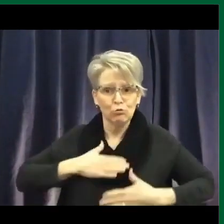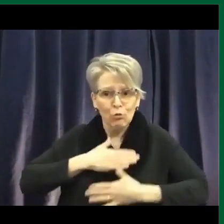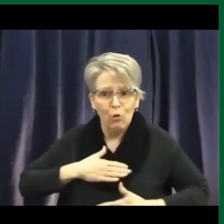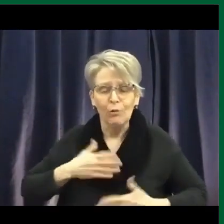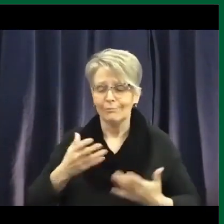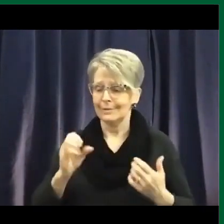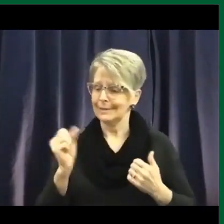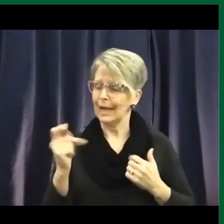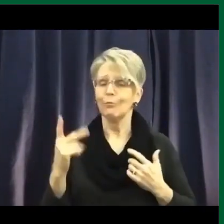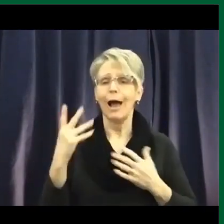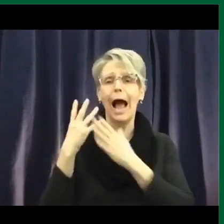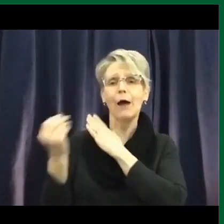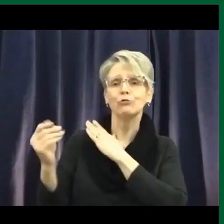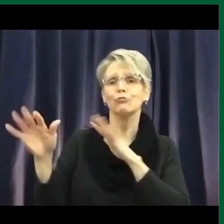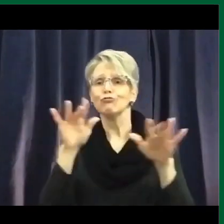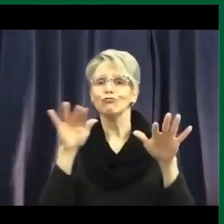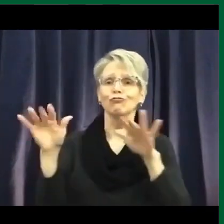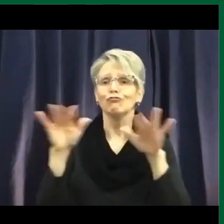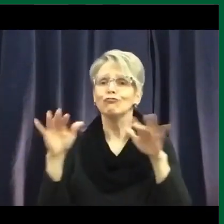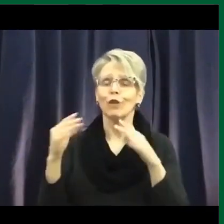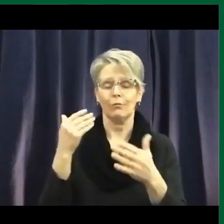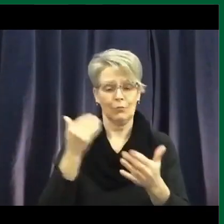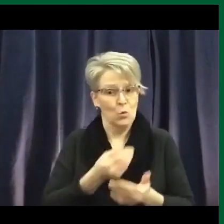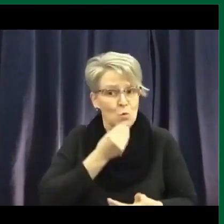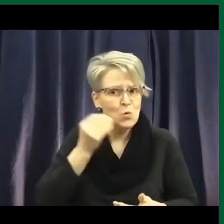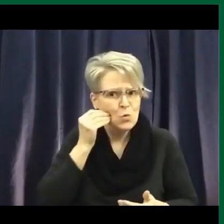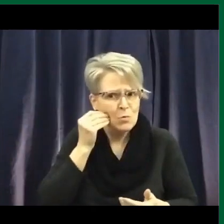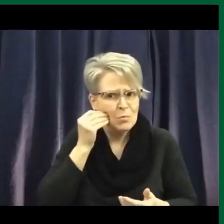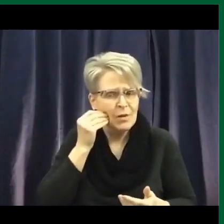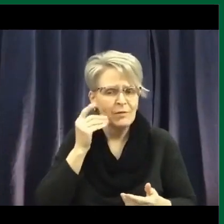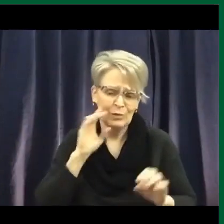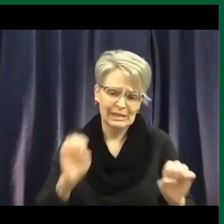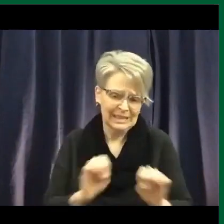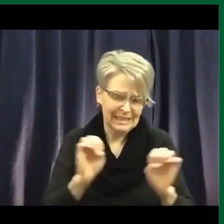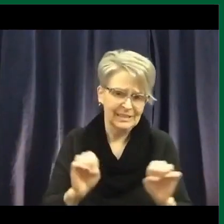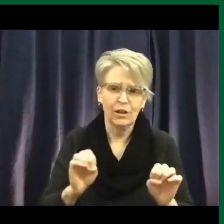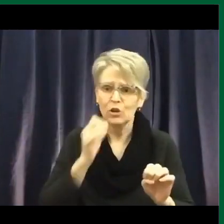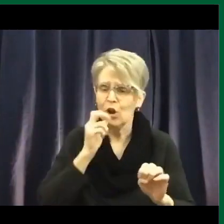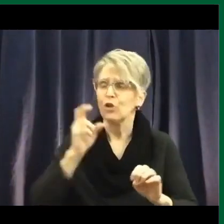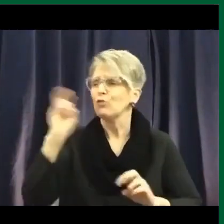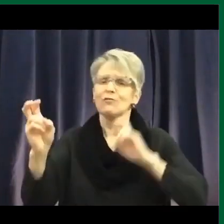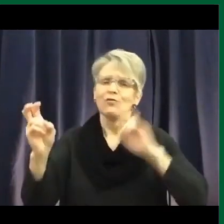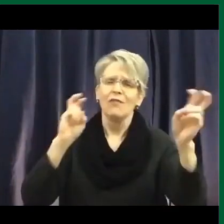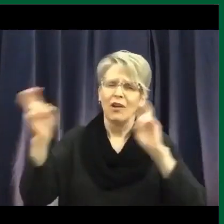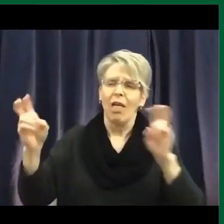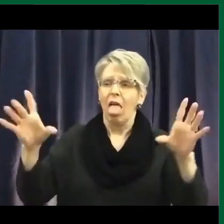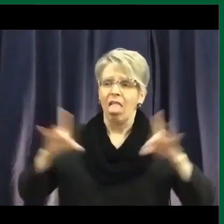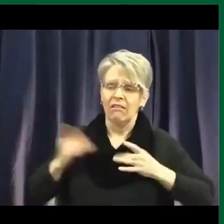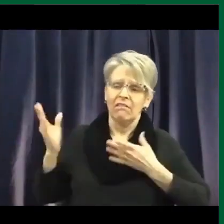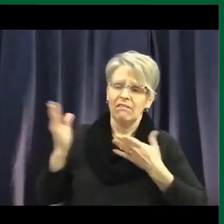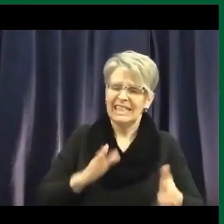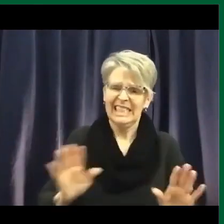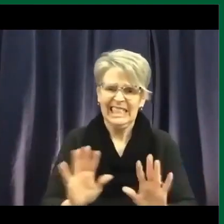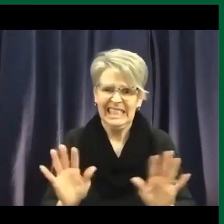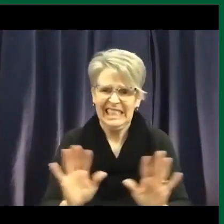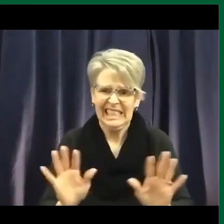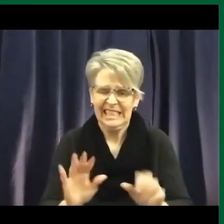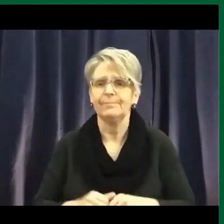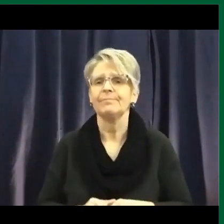Saskatchewan outdoors close to home for Easter break as well. And then we also have